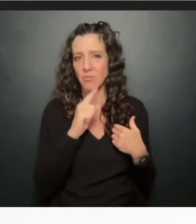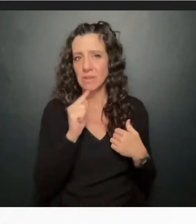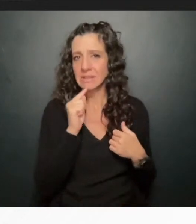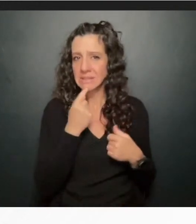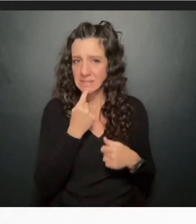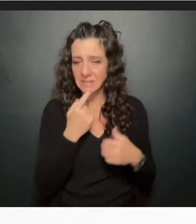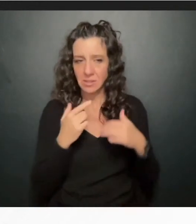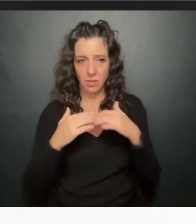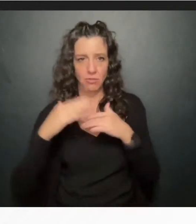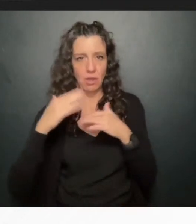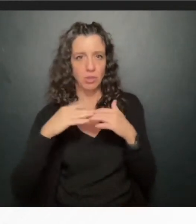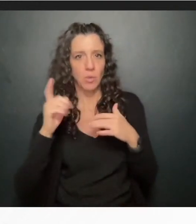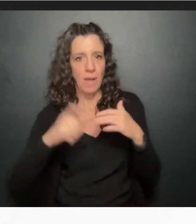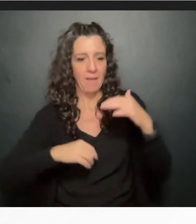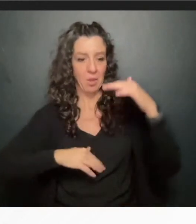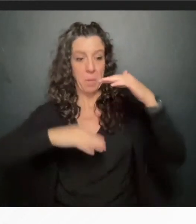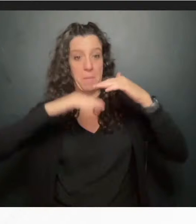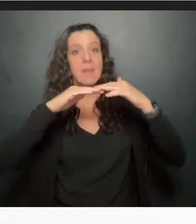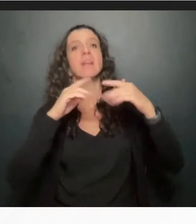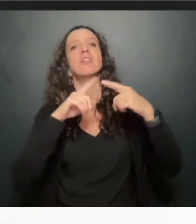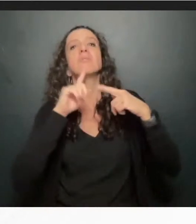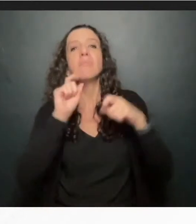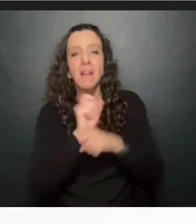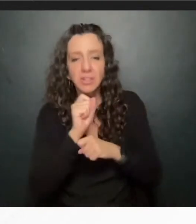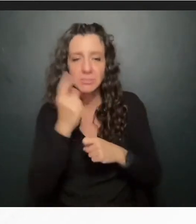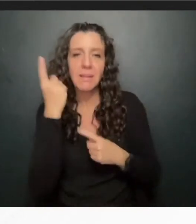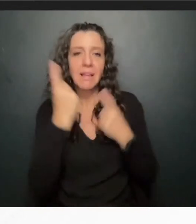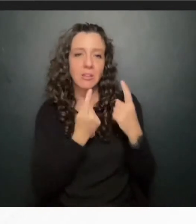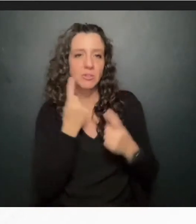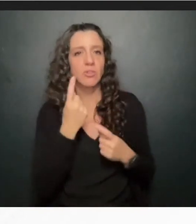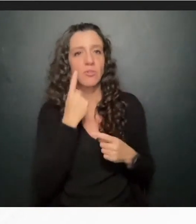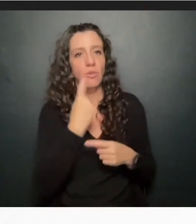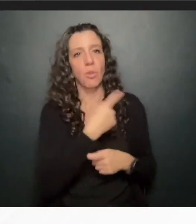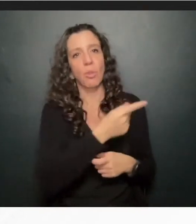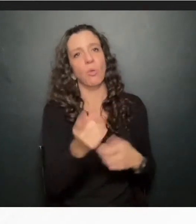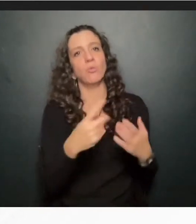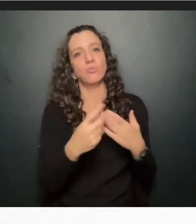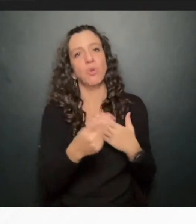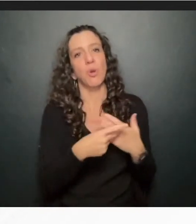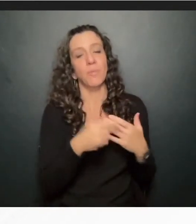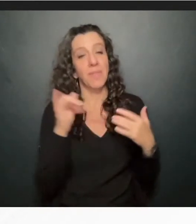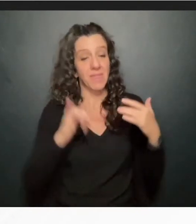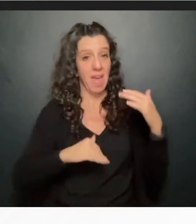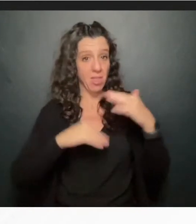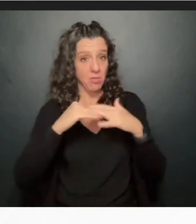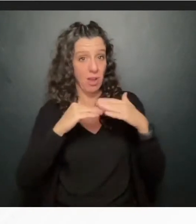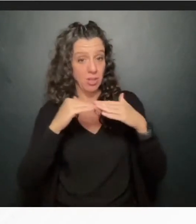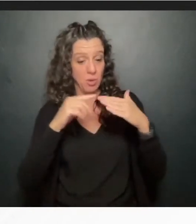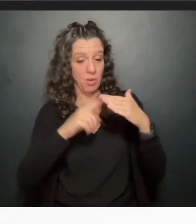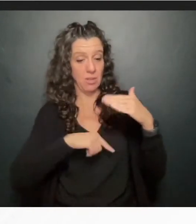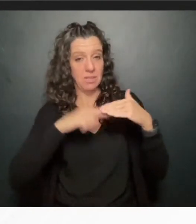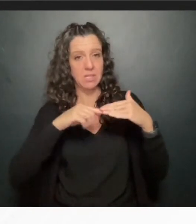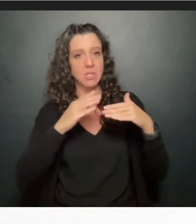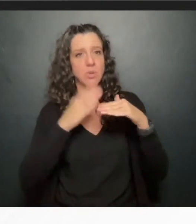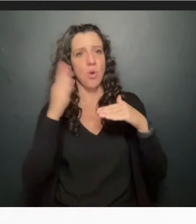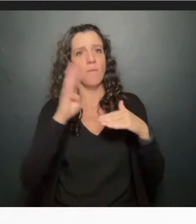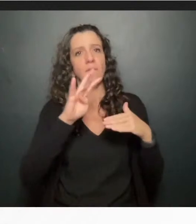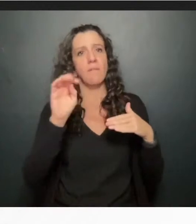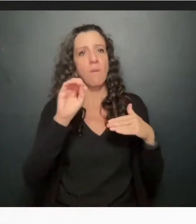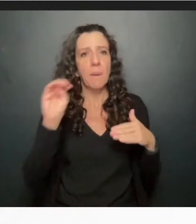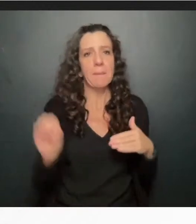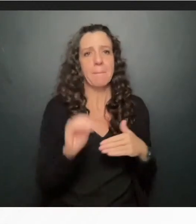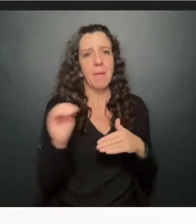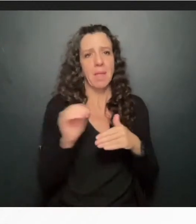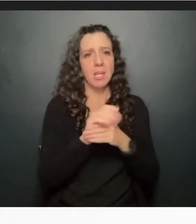threshold we have to meet just to be in consideration for those programs. That threshold is over $40 million worth of